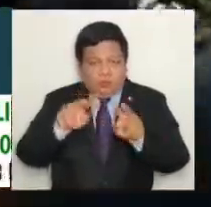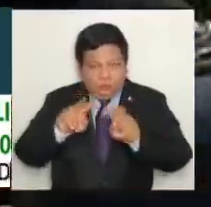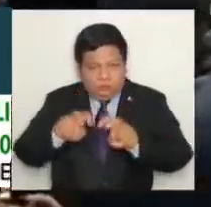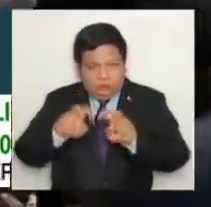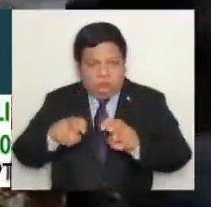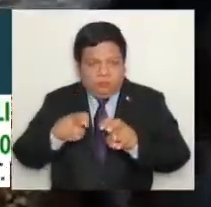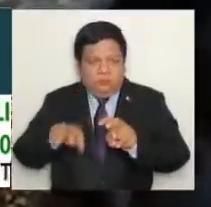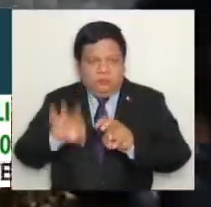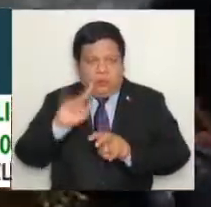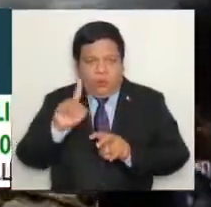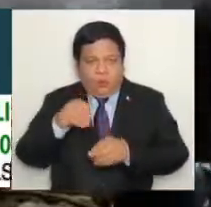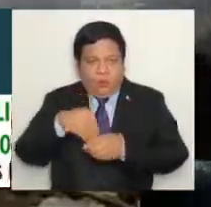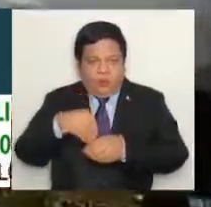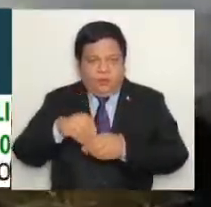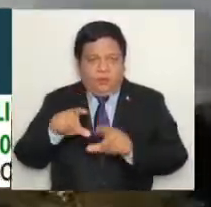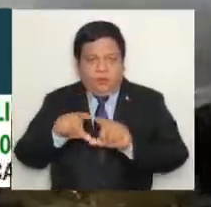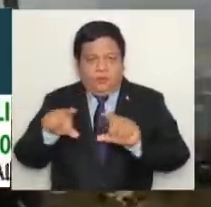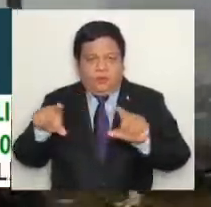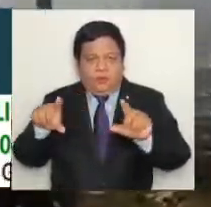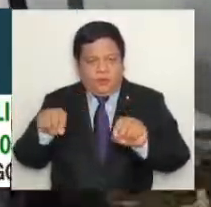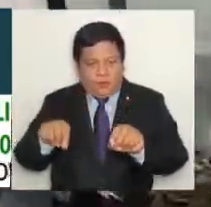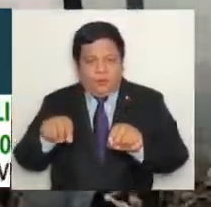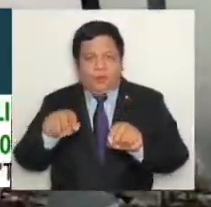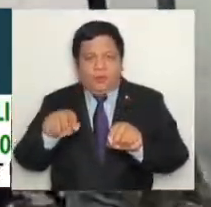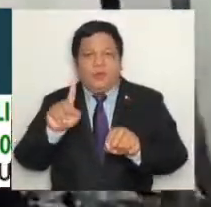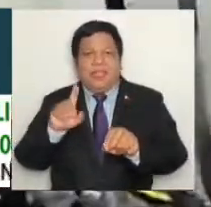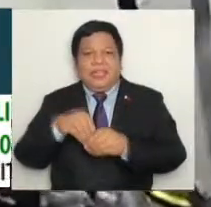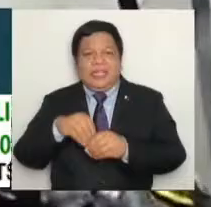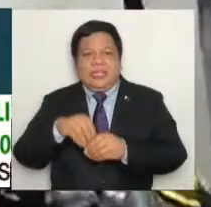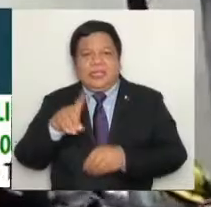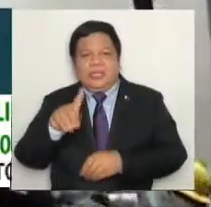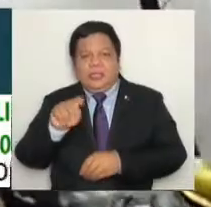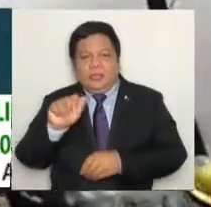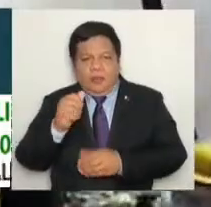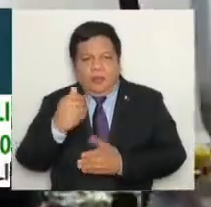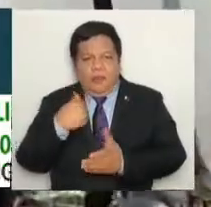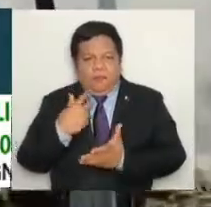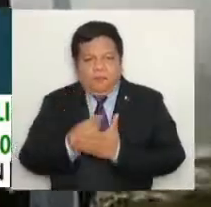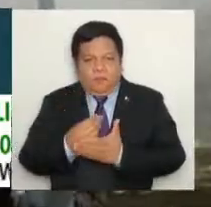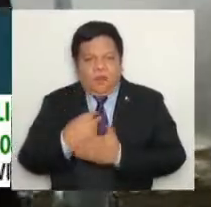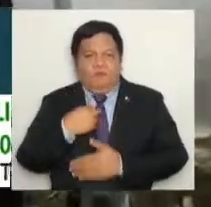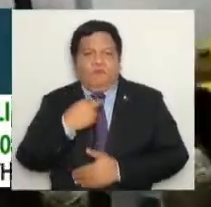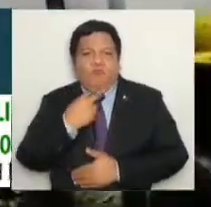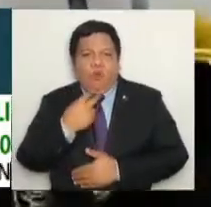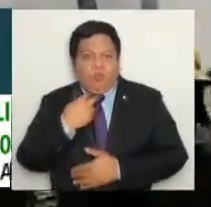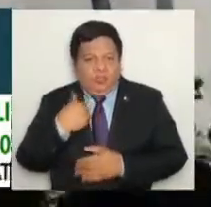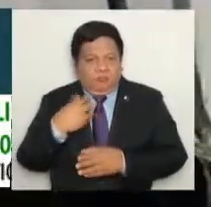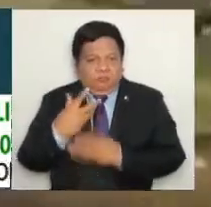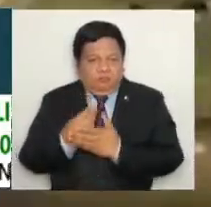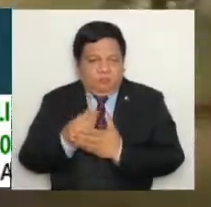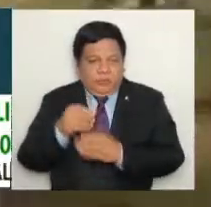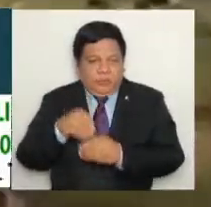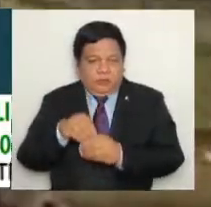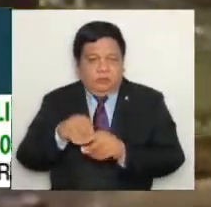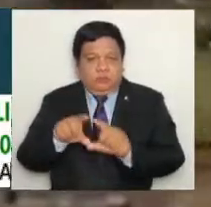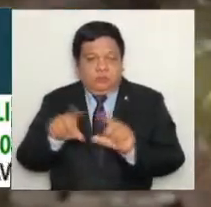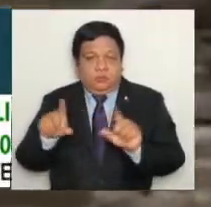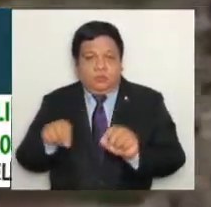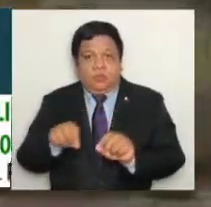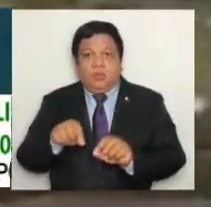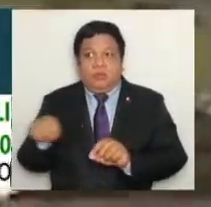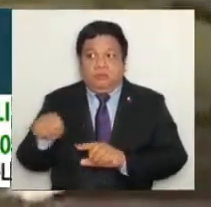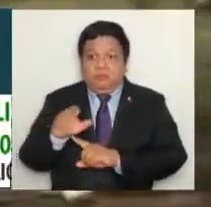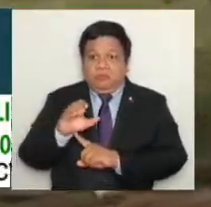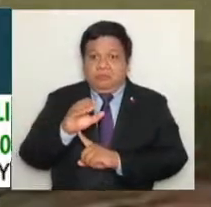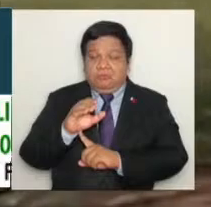of the flight data recorder and the voice cockpit recorder. Sobihana also denied the ill-fated C-130 was